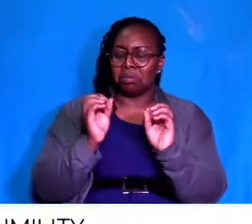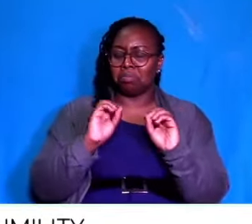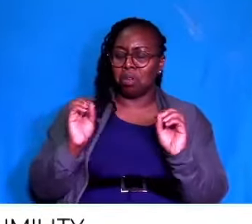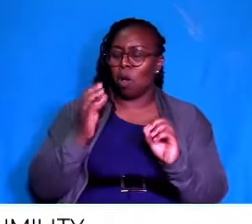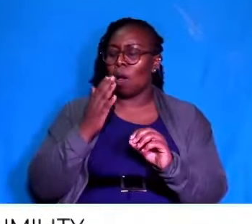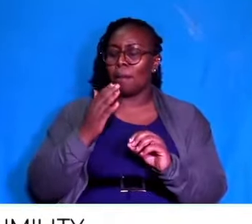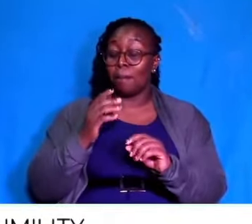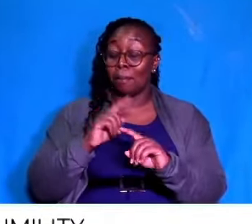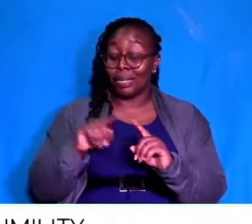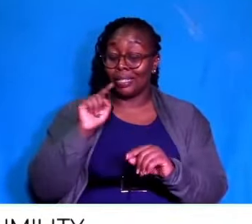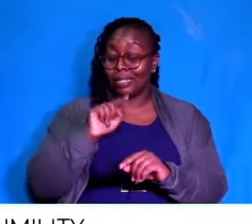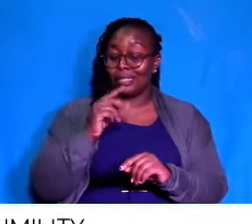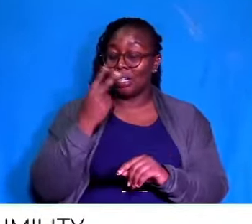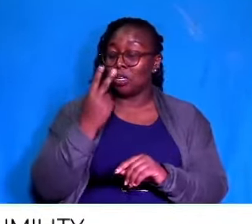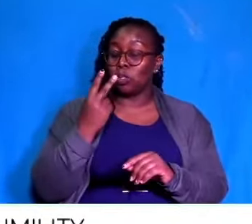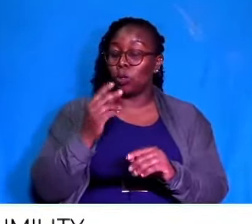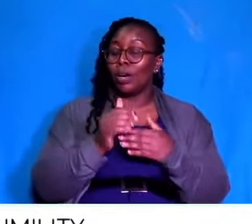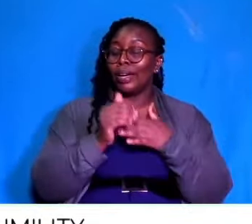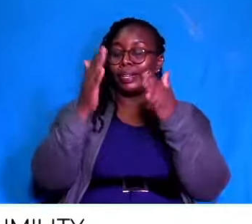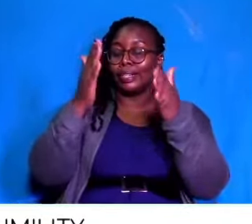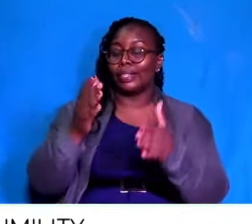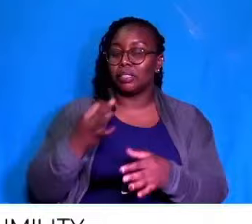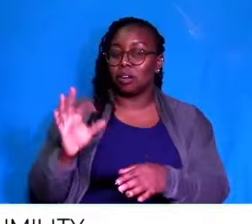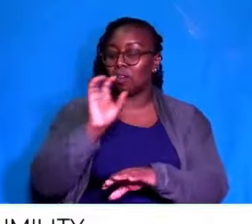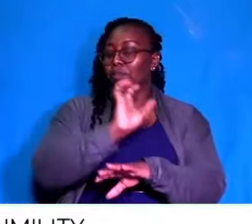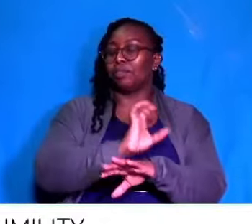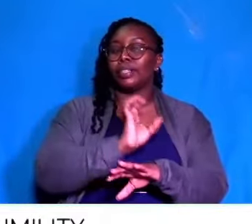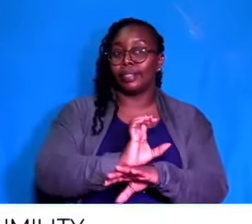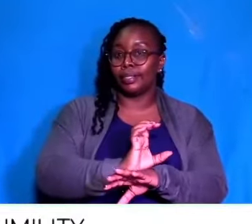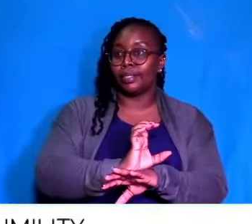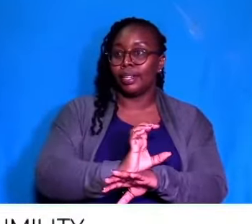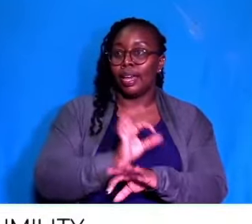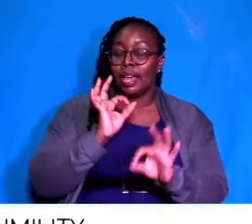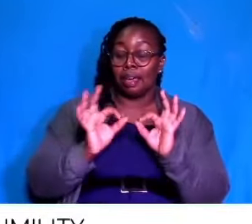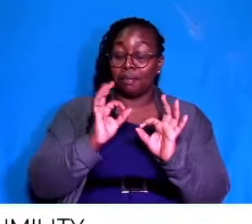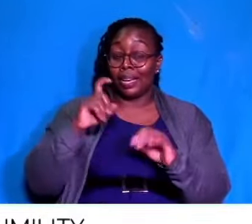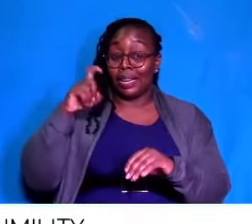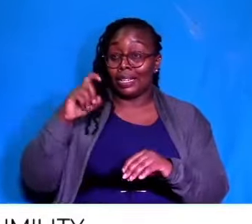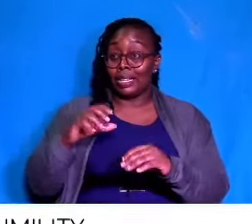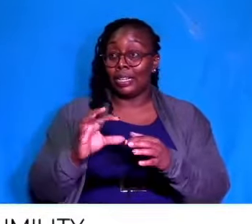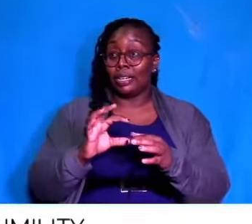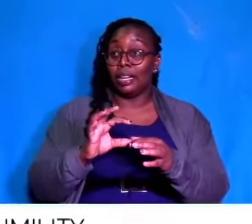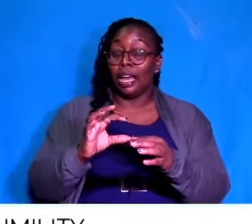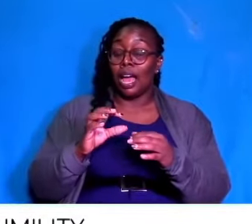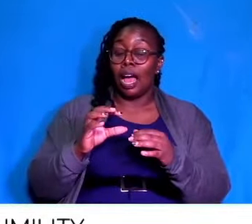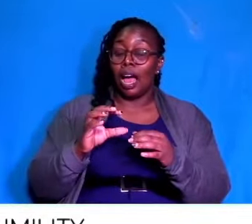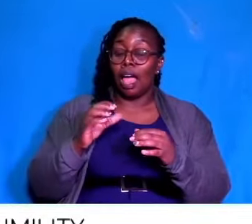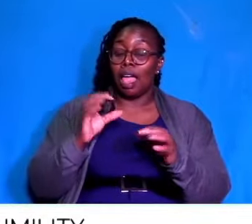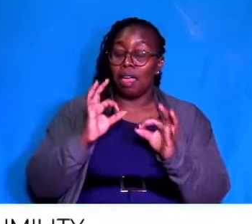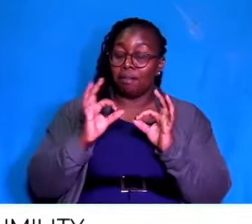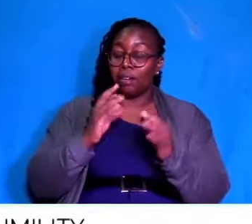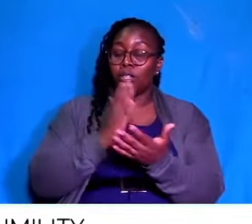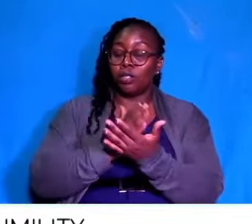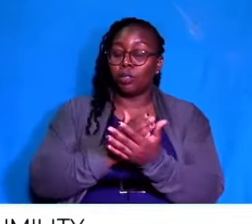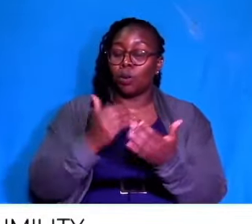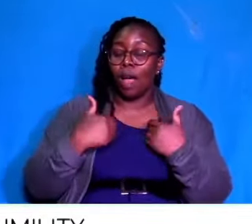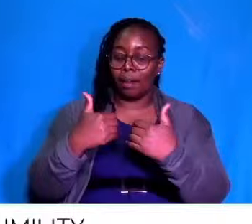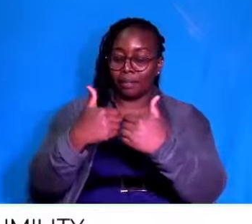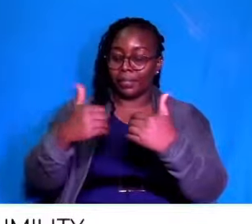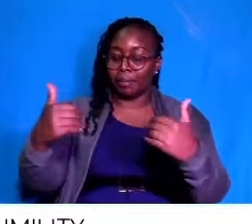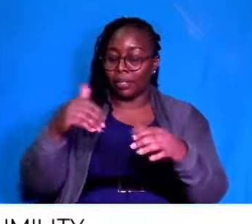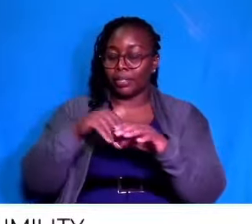that time. So Paul was beginning to see, if there's going to be discord in the leadership, there's also going to be disunity in the membership.